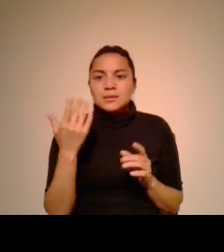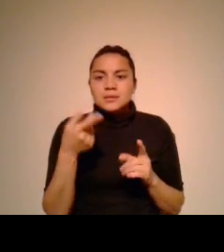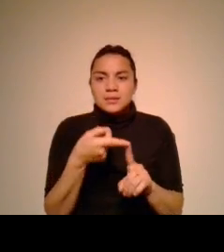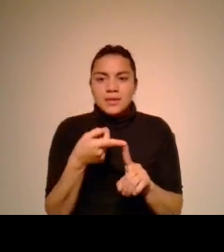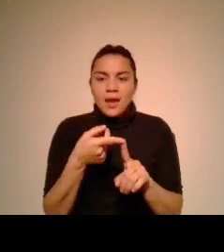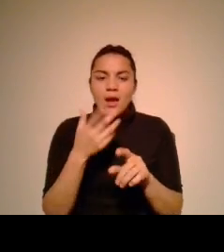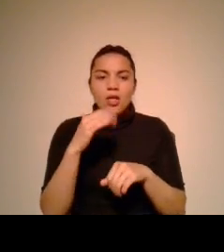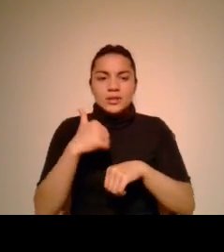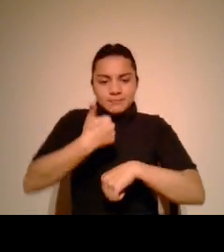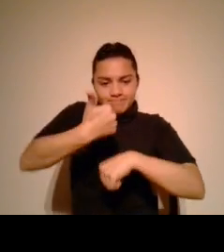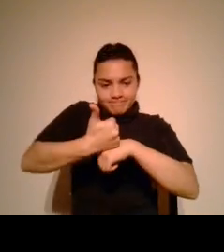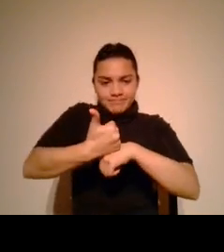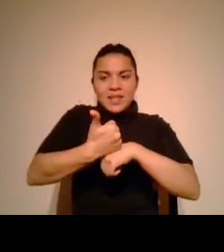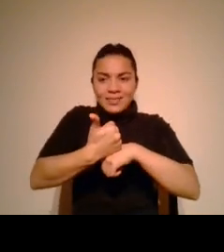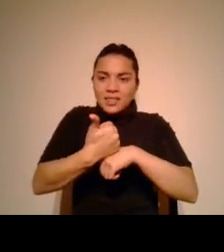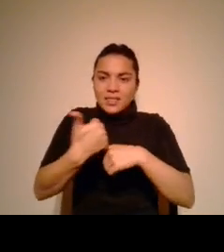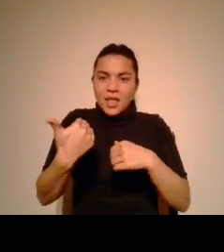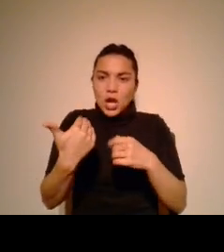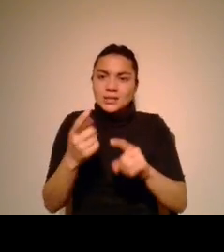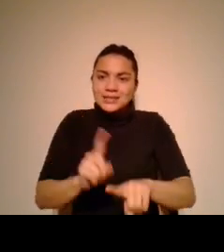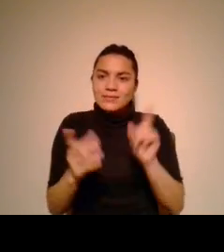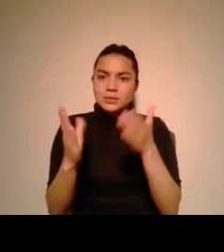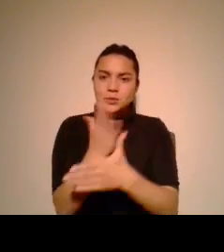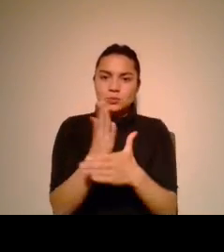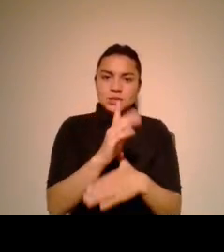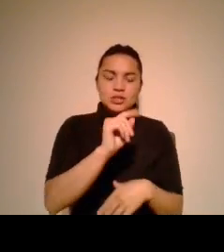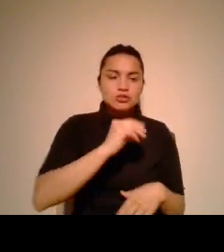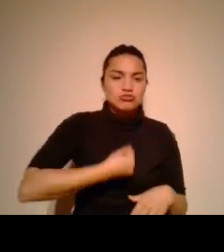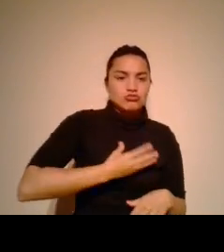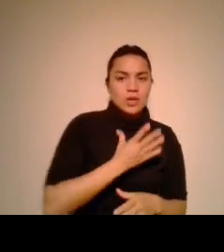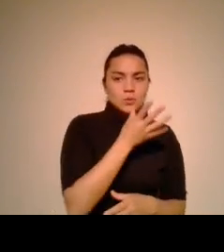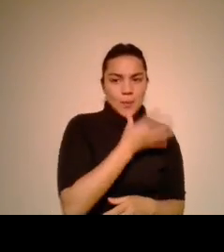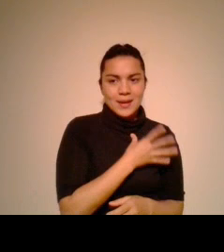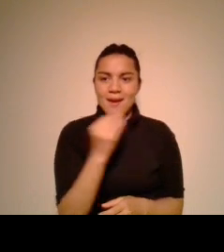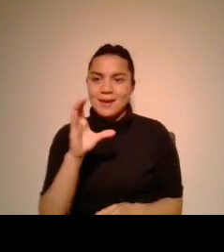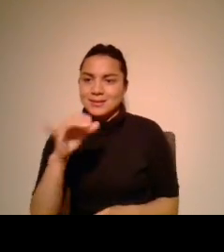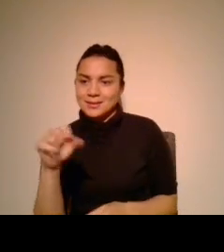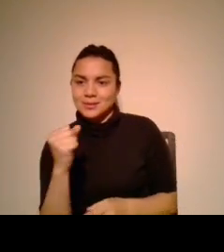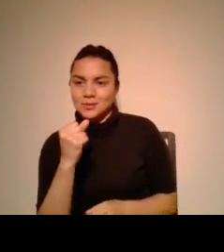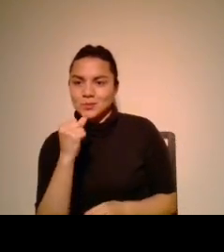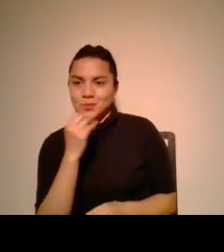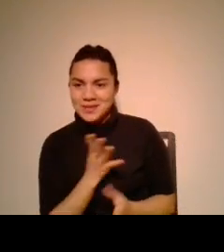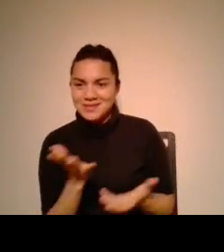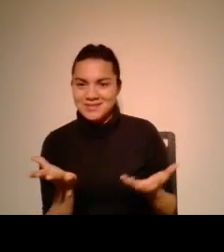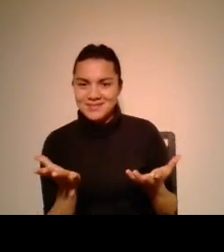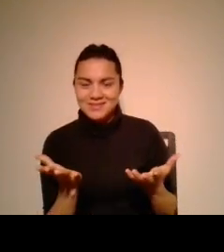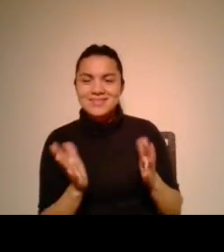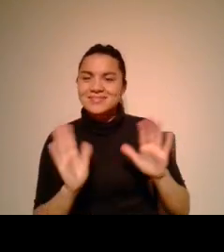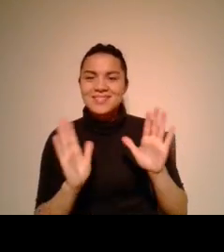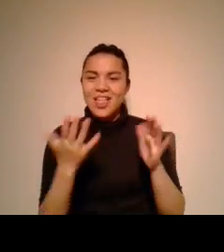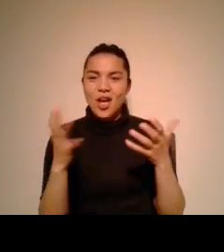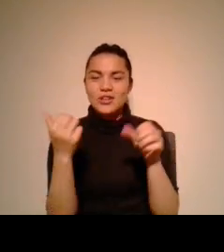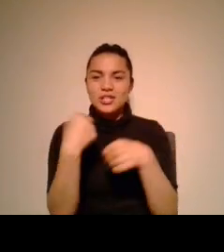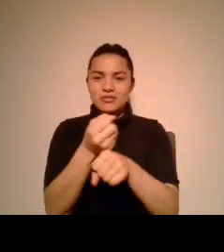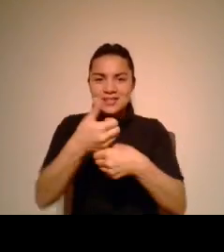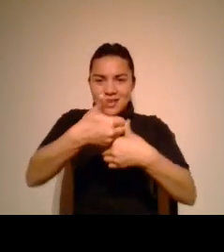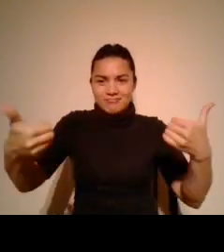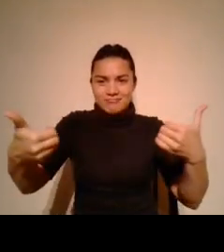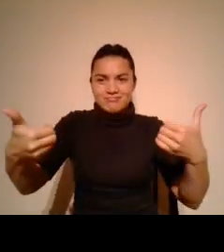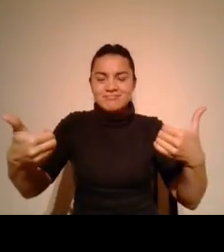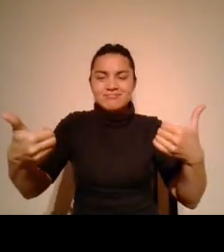women. And that sucks. So don't start there. If you are interested